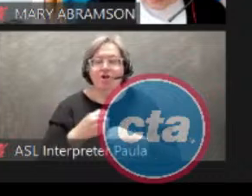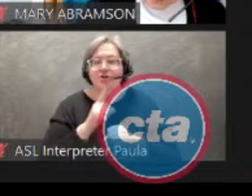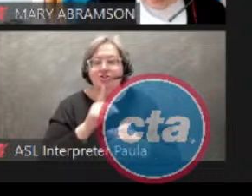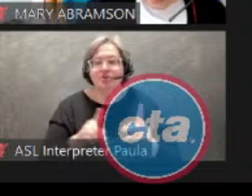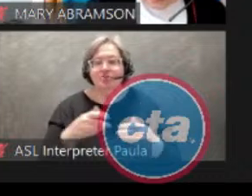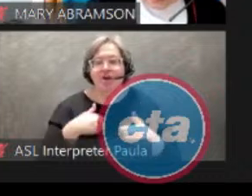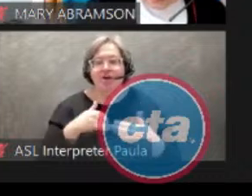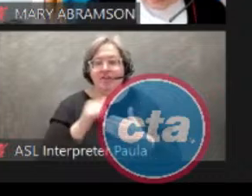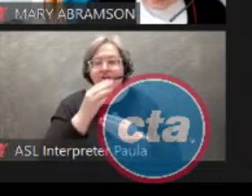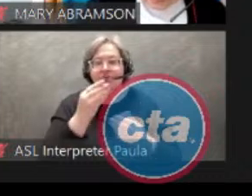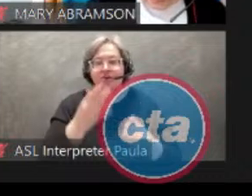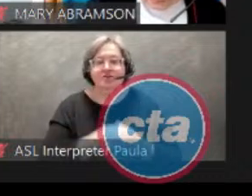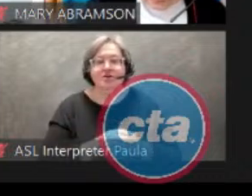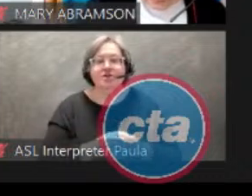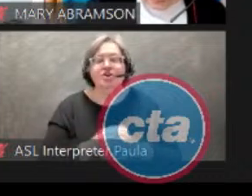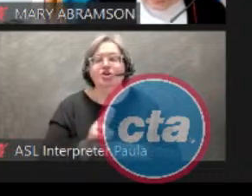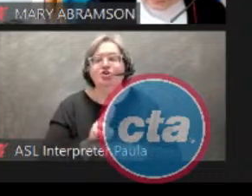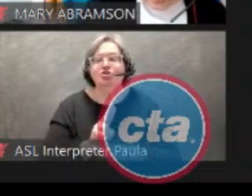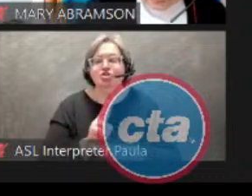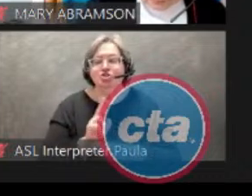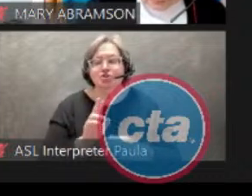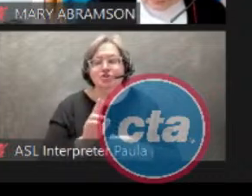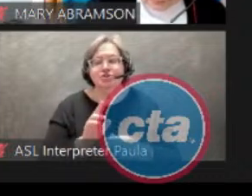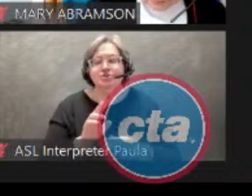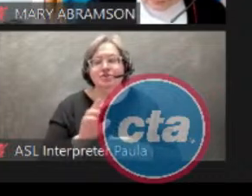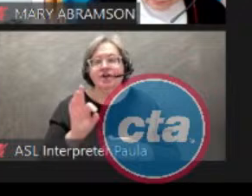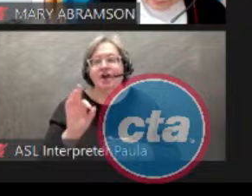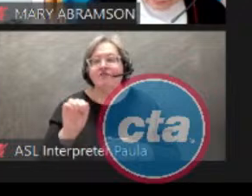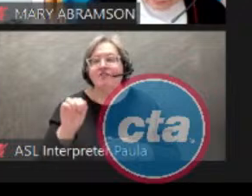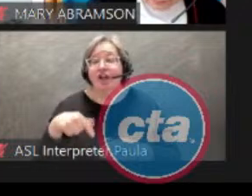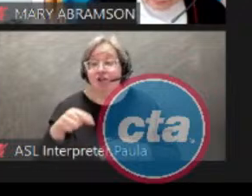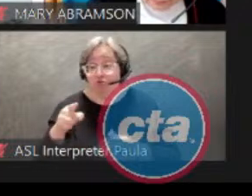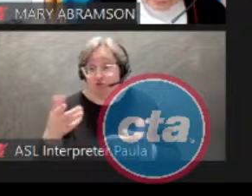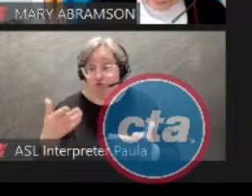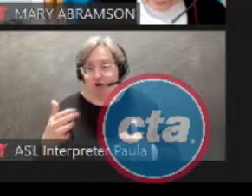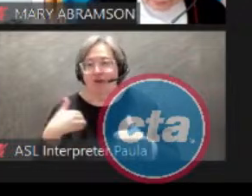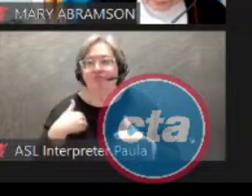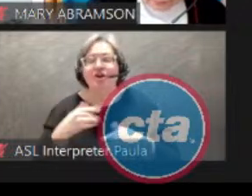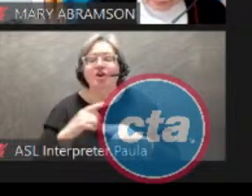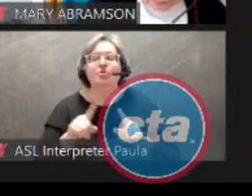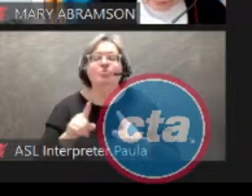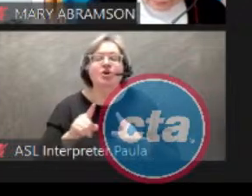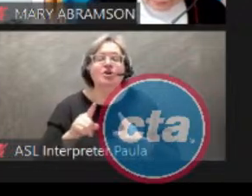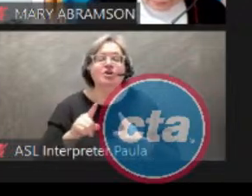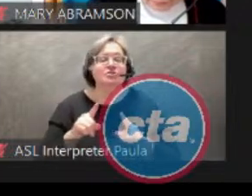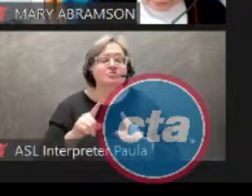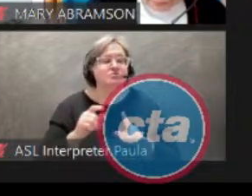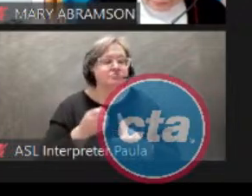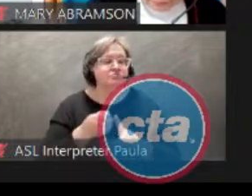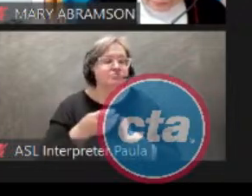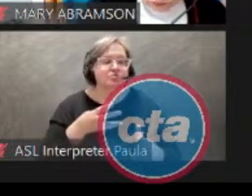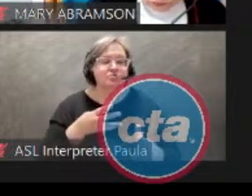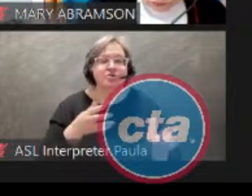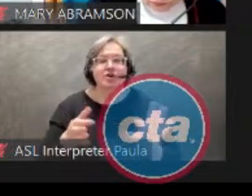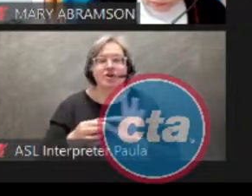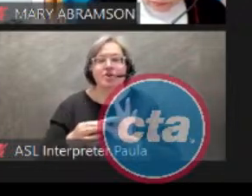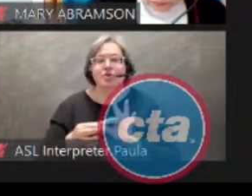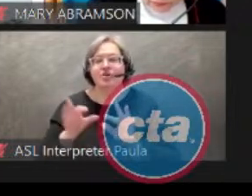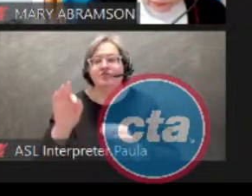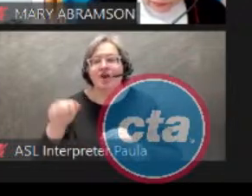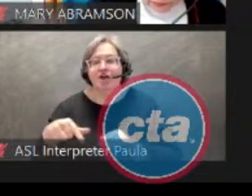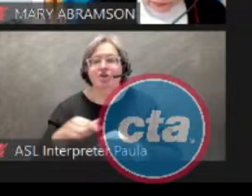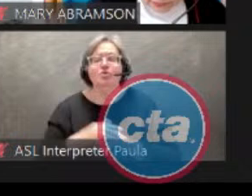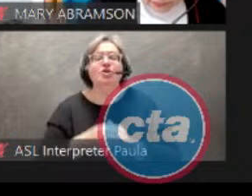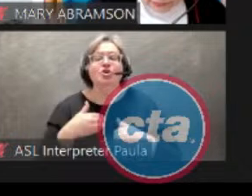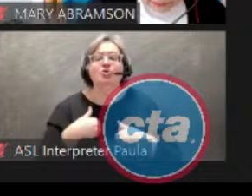information? So using a lot of this FAQs that you have already, but also building out and linking FAQs so that we have it